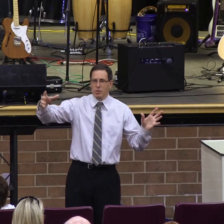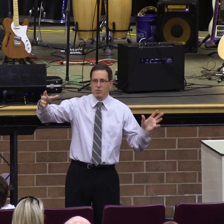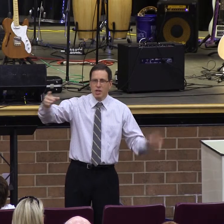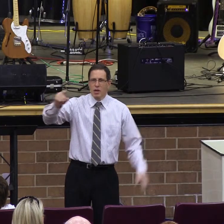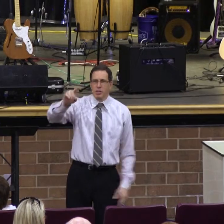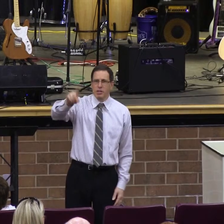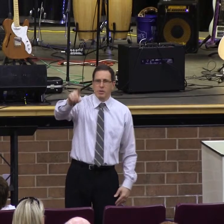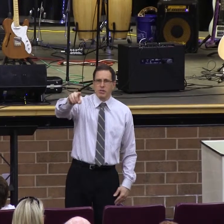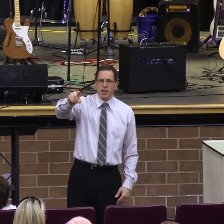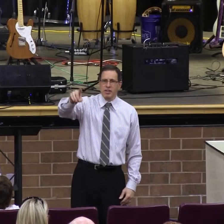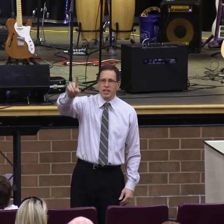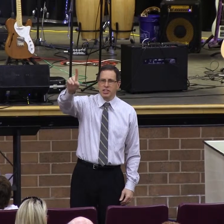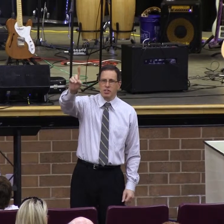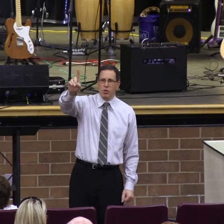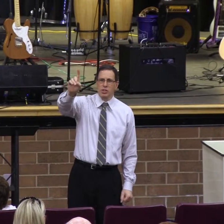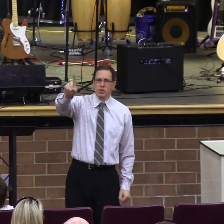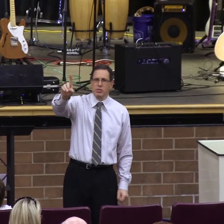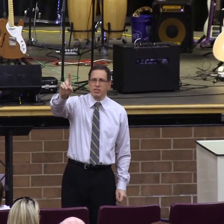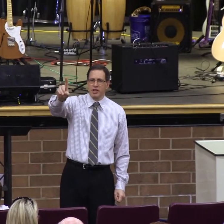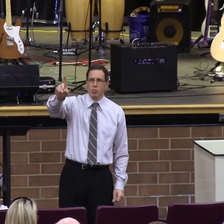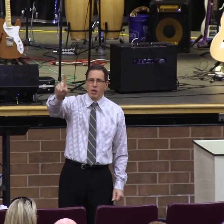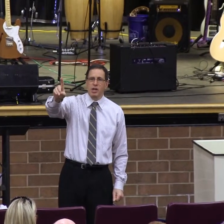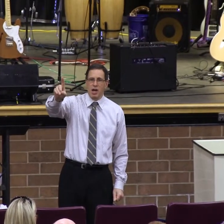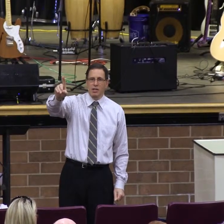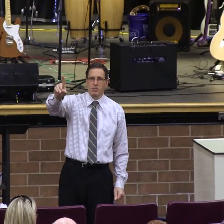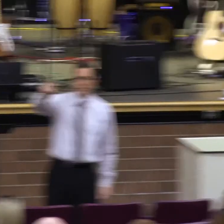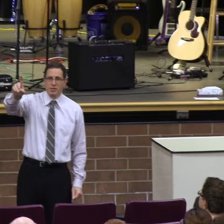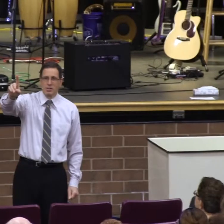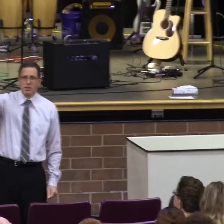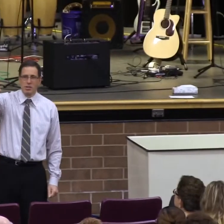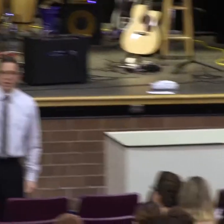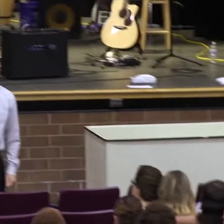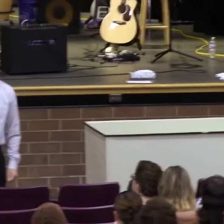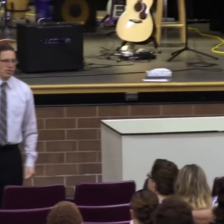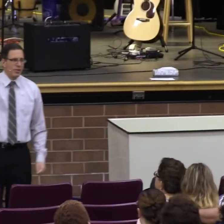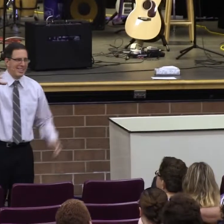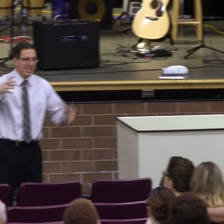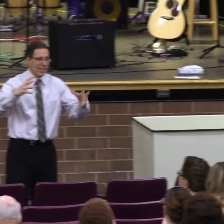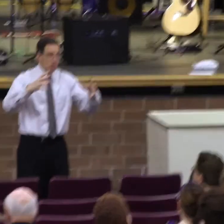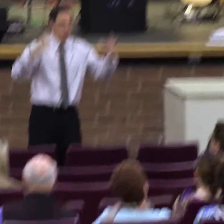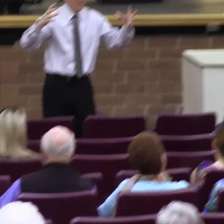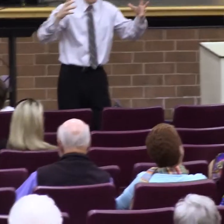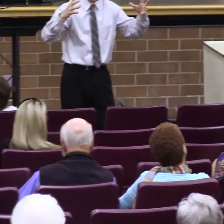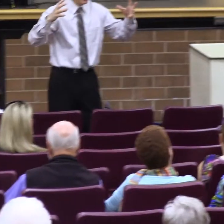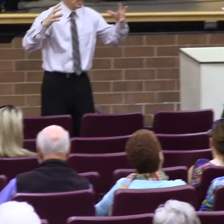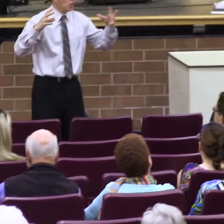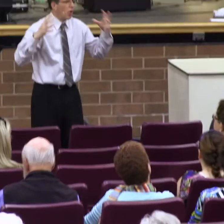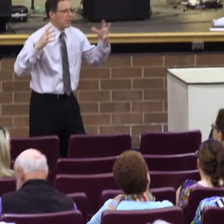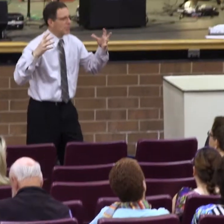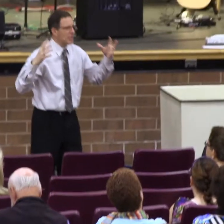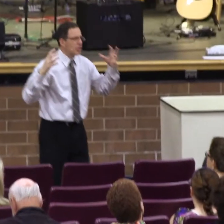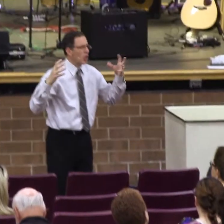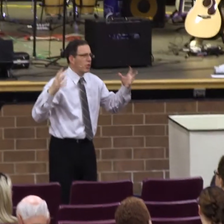the gospels but in the Book of Revelation it's only used of him one time and so this is like jumping out like